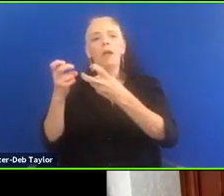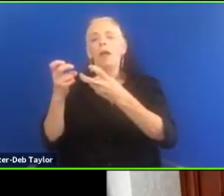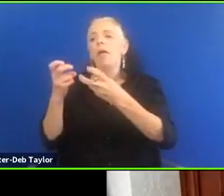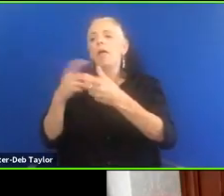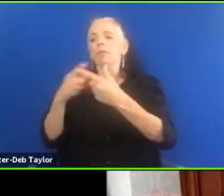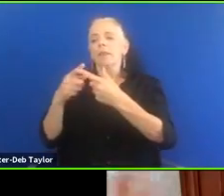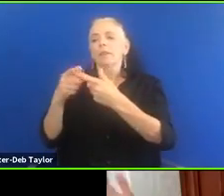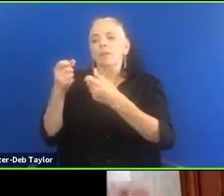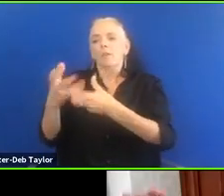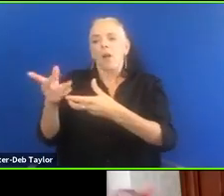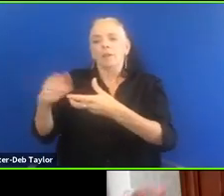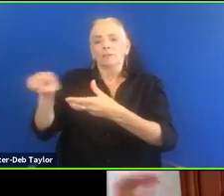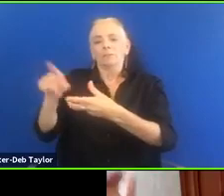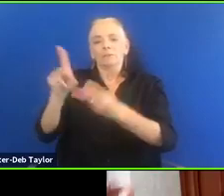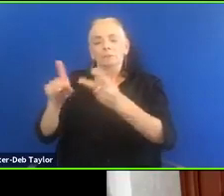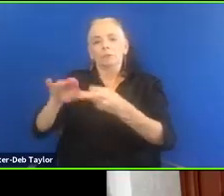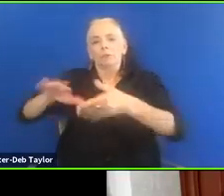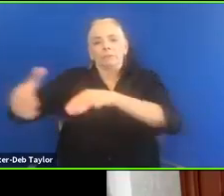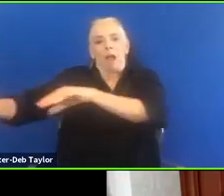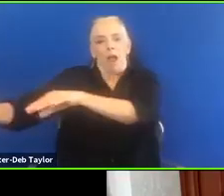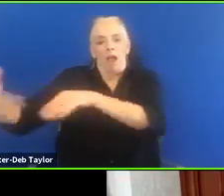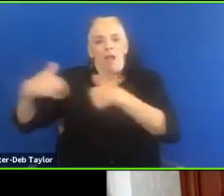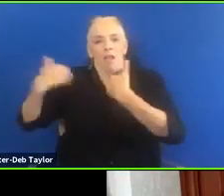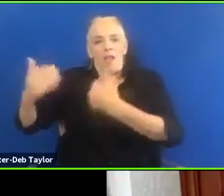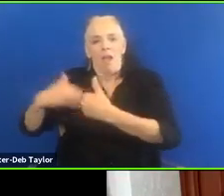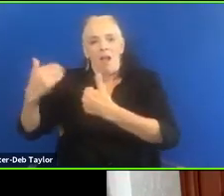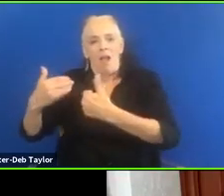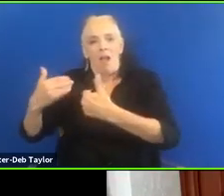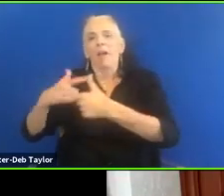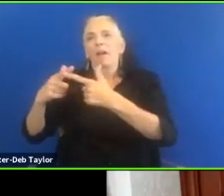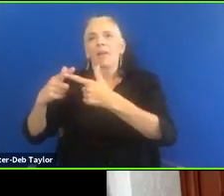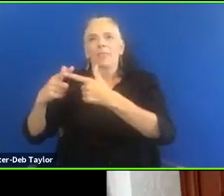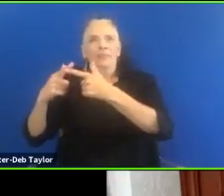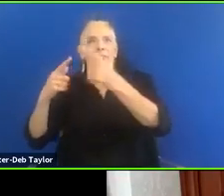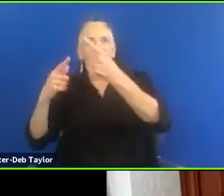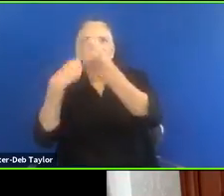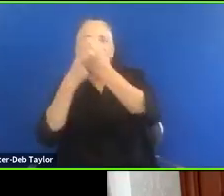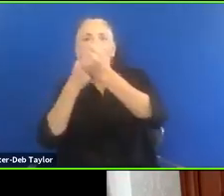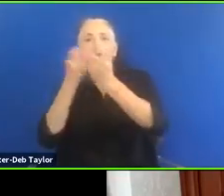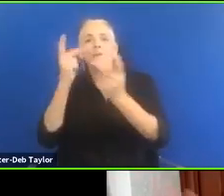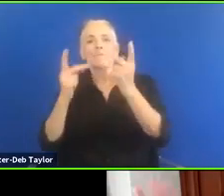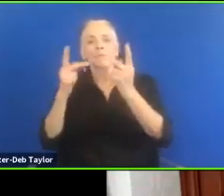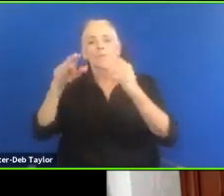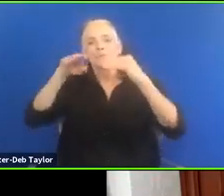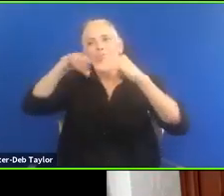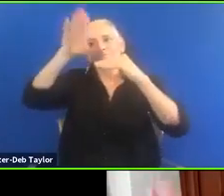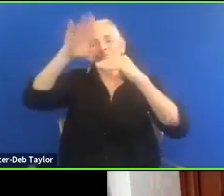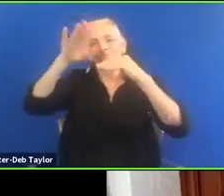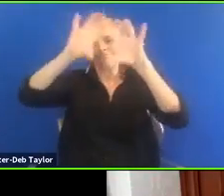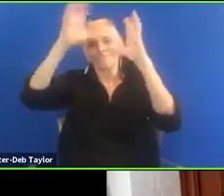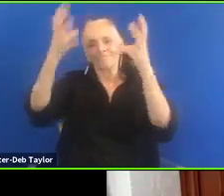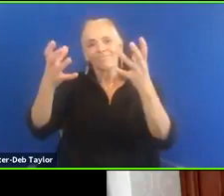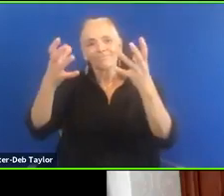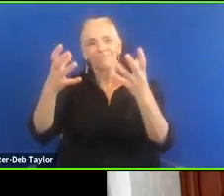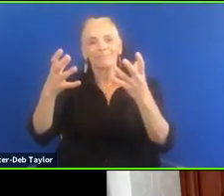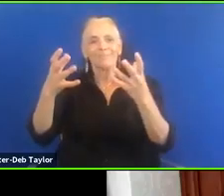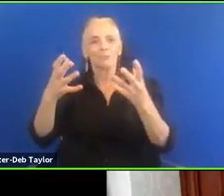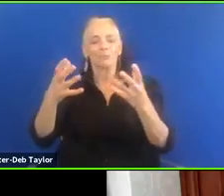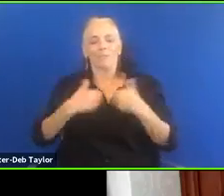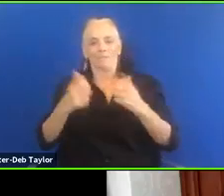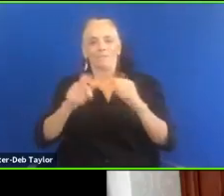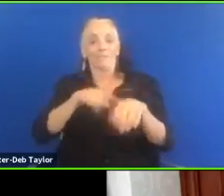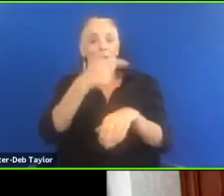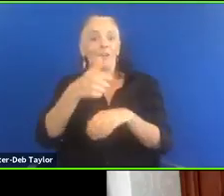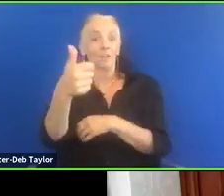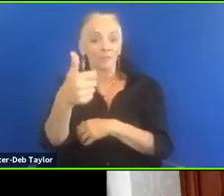have this infinite level of development that we've been moving towards in the economy